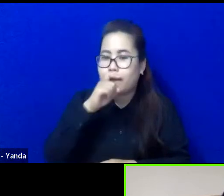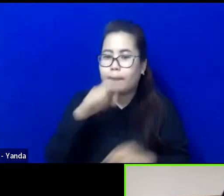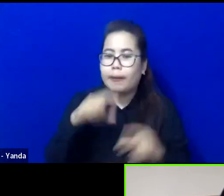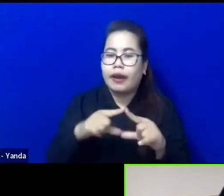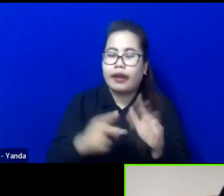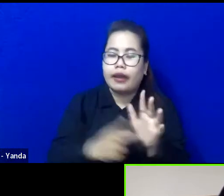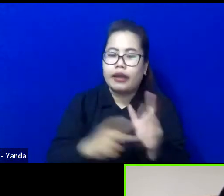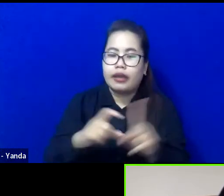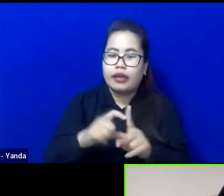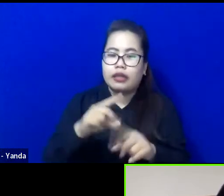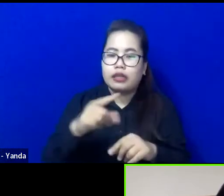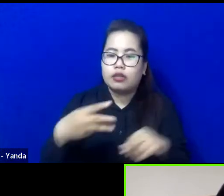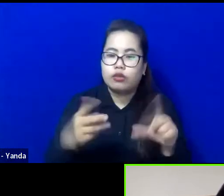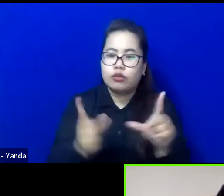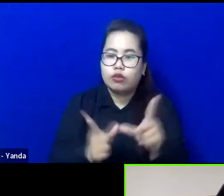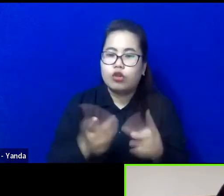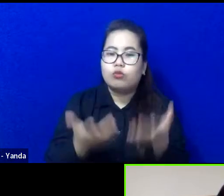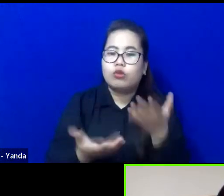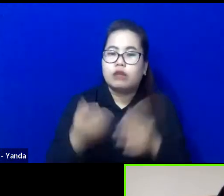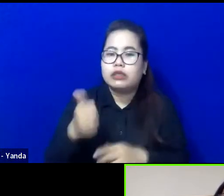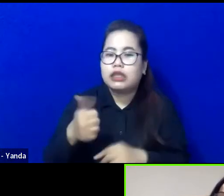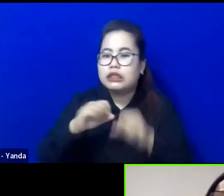our participant who is